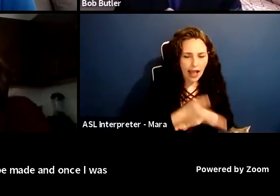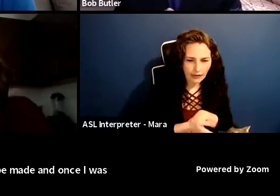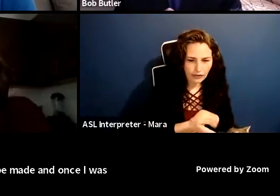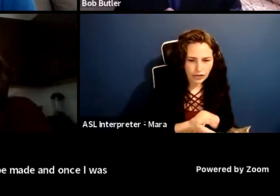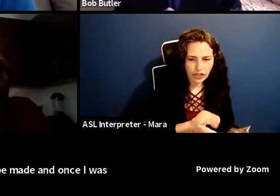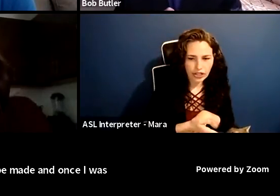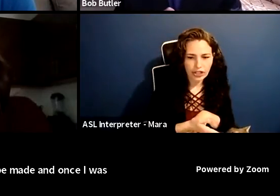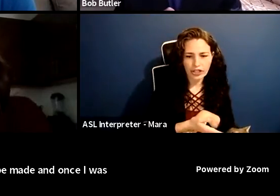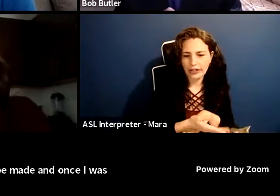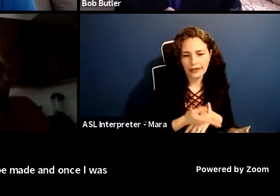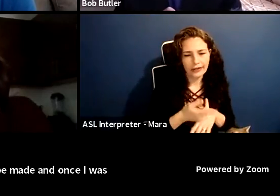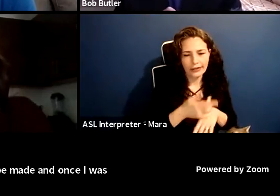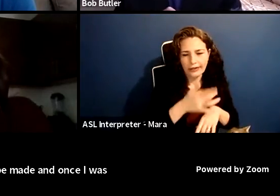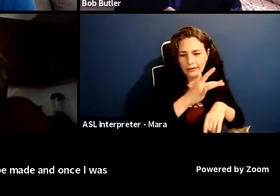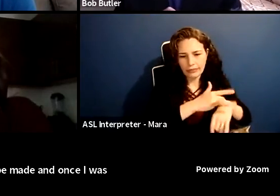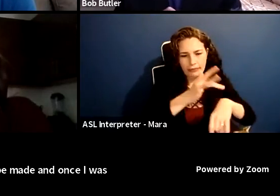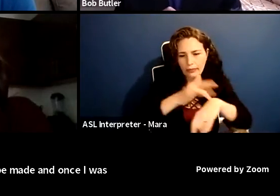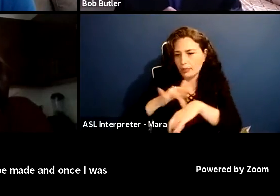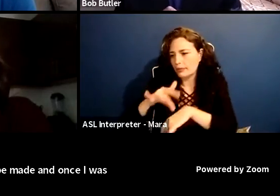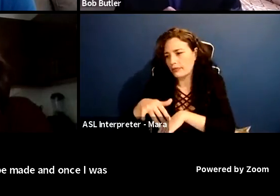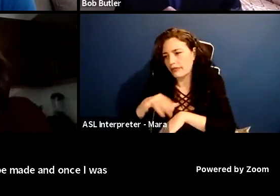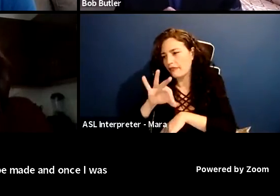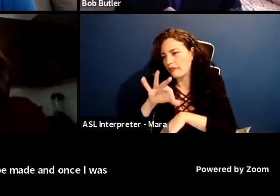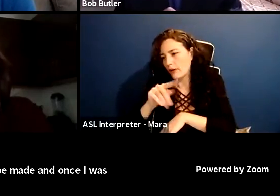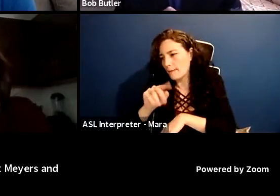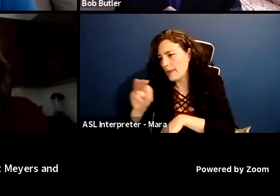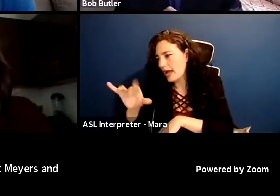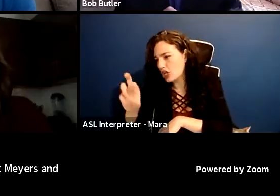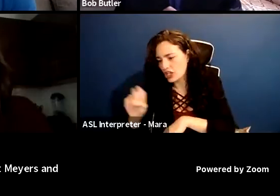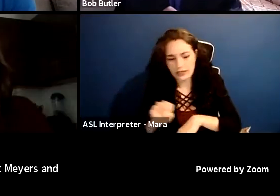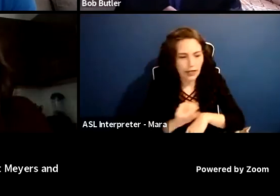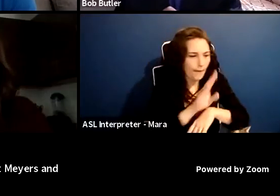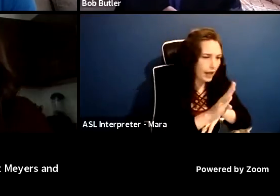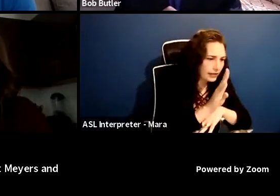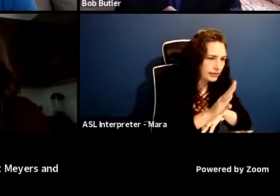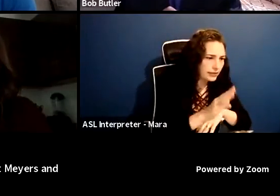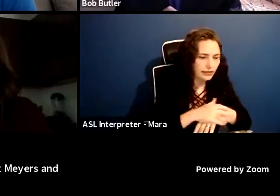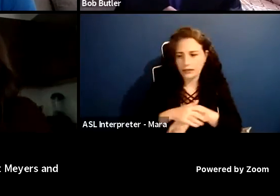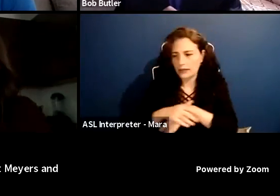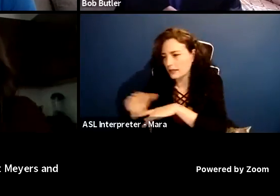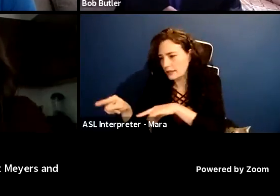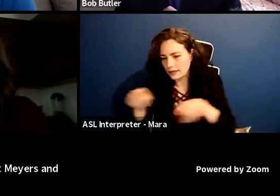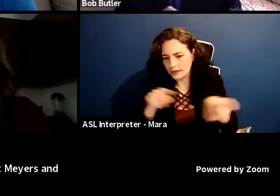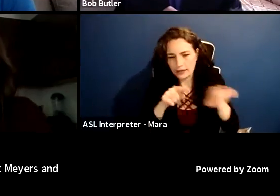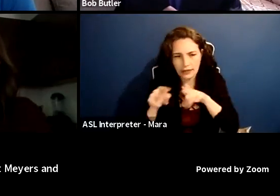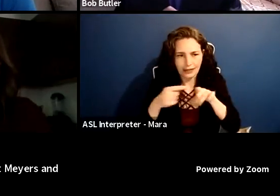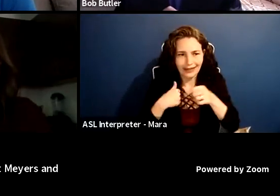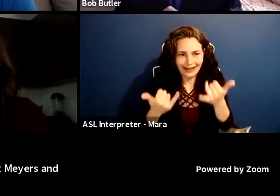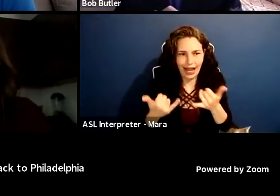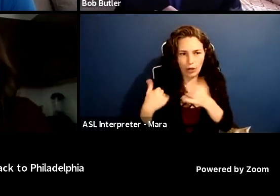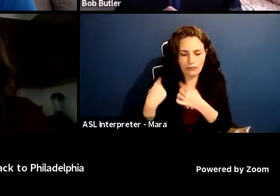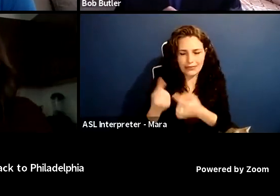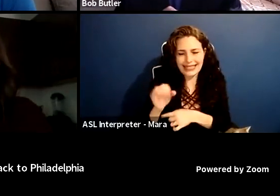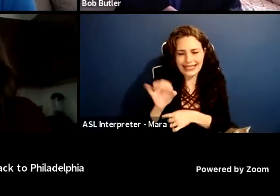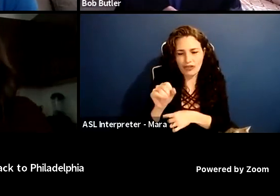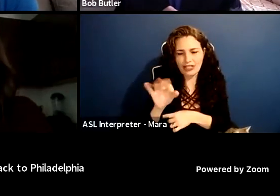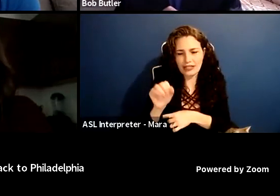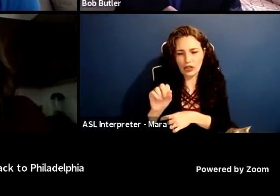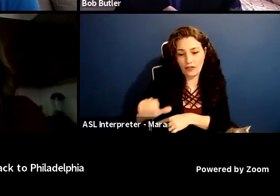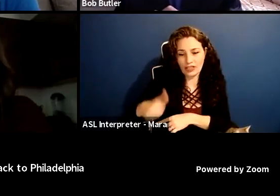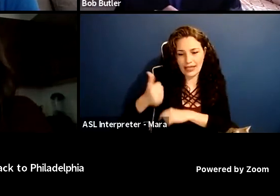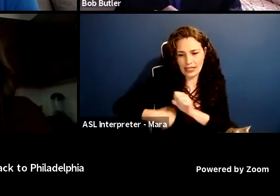to Philadelphia and Boston, and then back to Philadelphia for a little bit. And now I've been in San Francisco for 10 years. And at this point, I